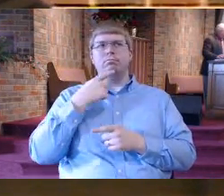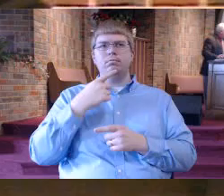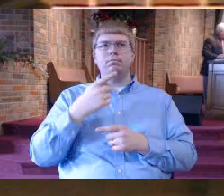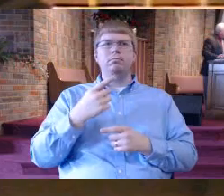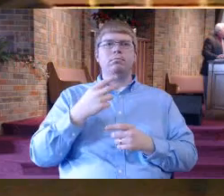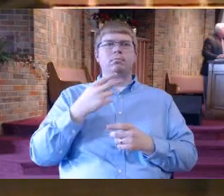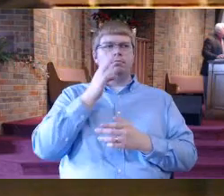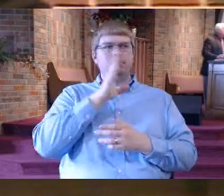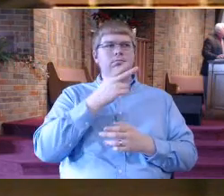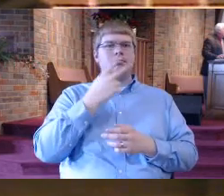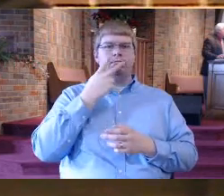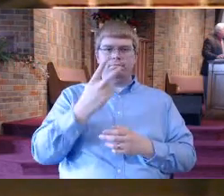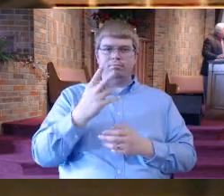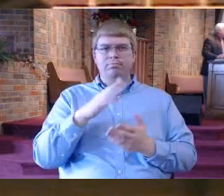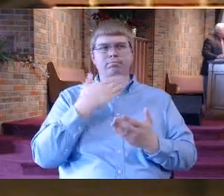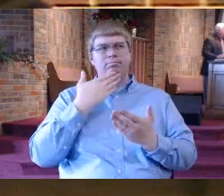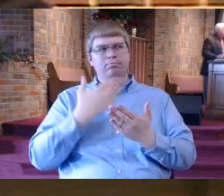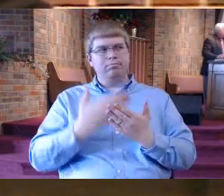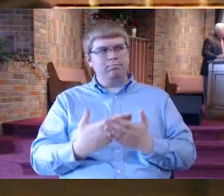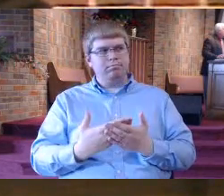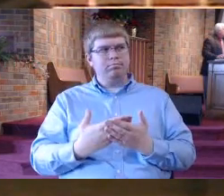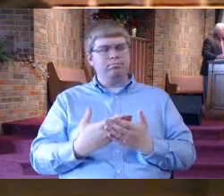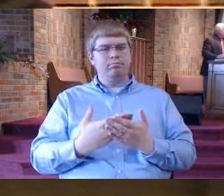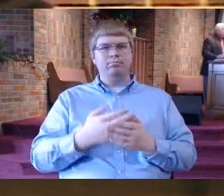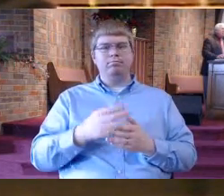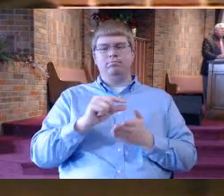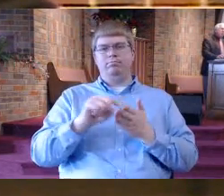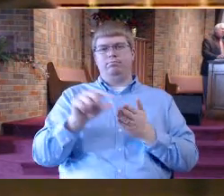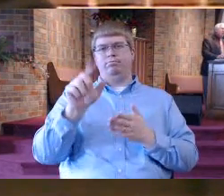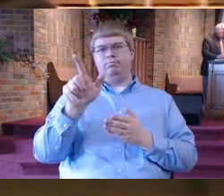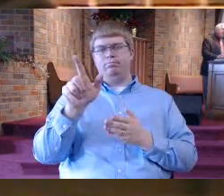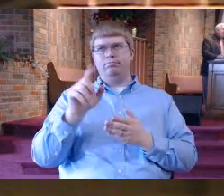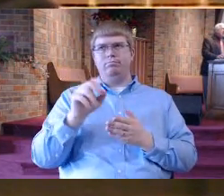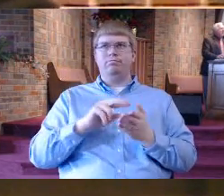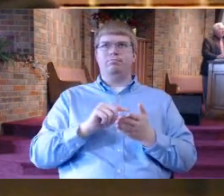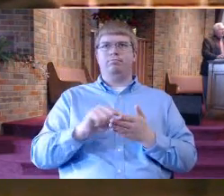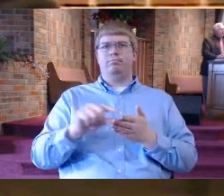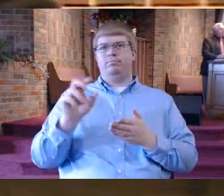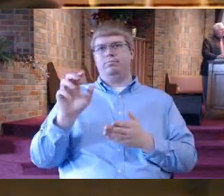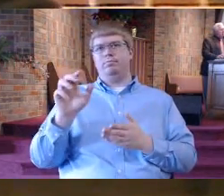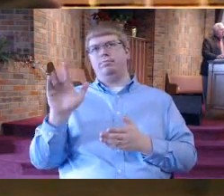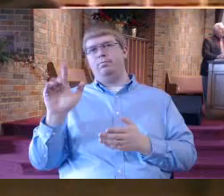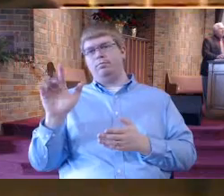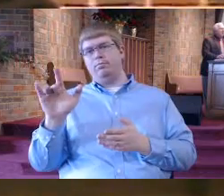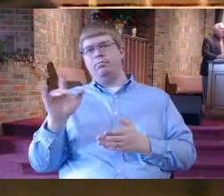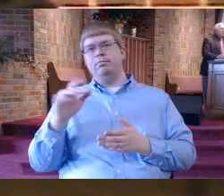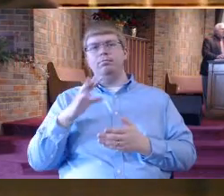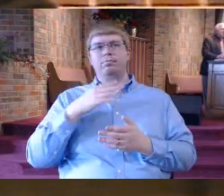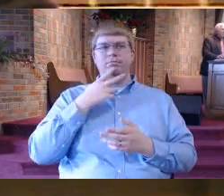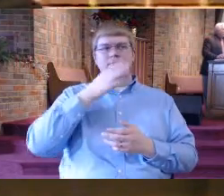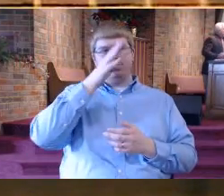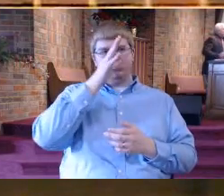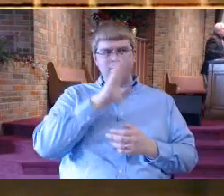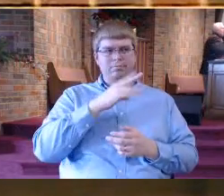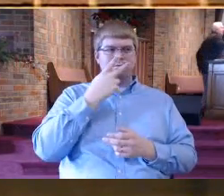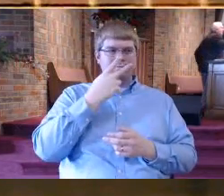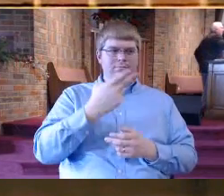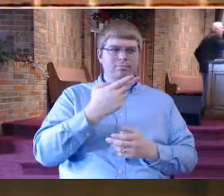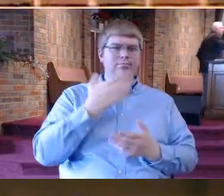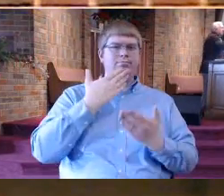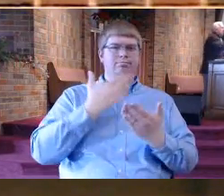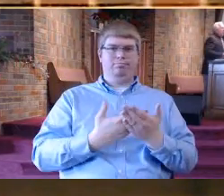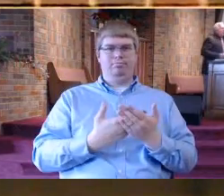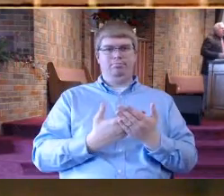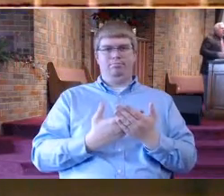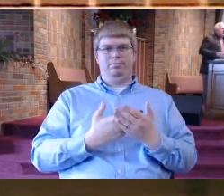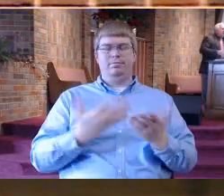Verse 21. "And God saw that it was good." Verse 25, "And God saw that it was good." You see, God